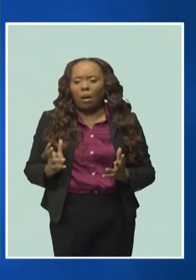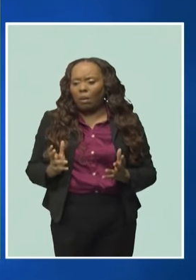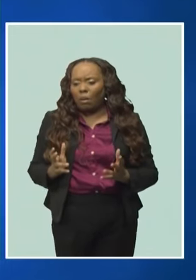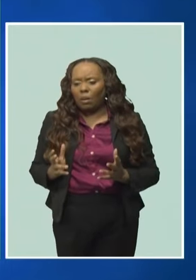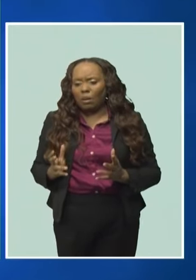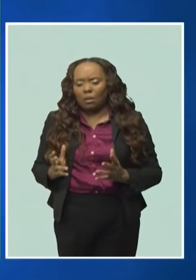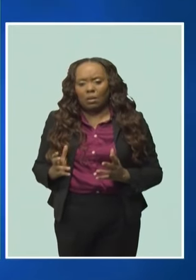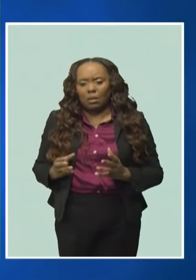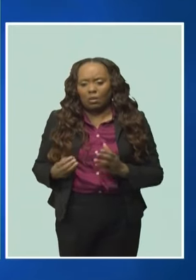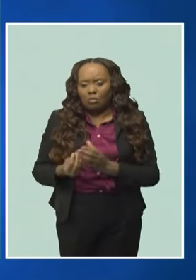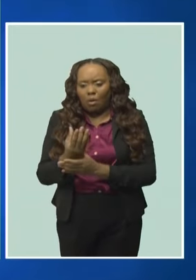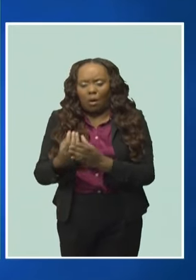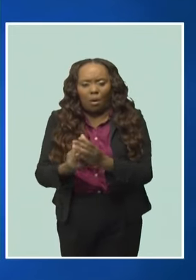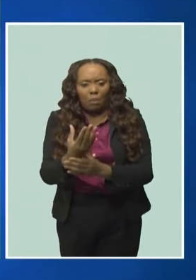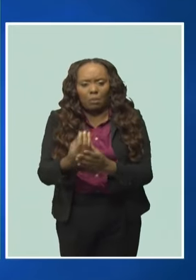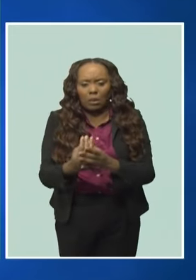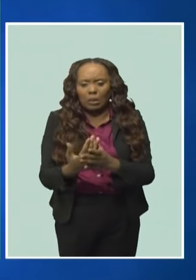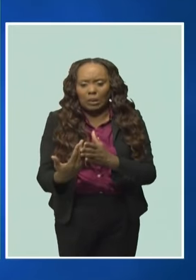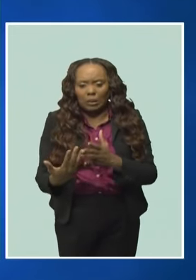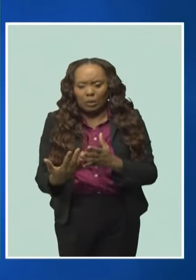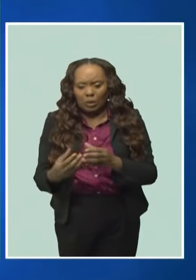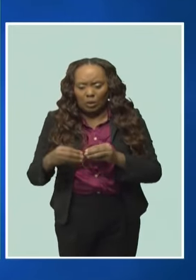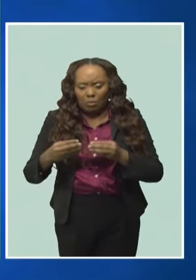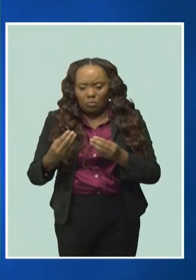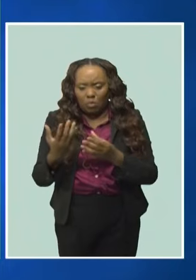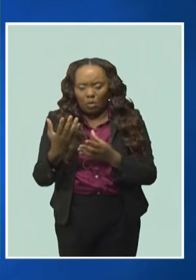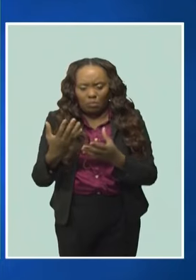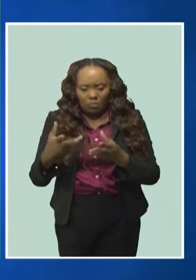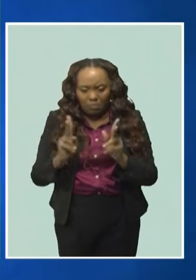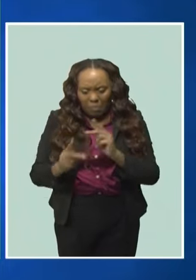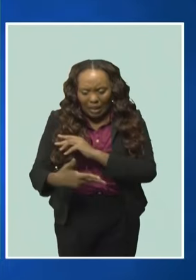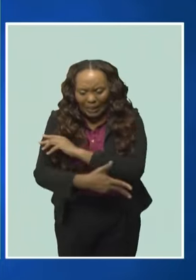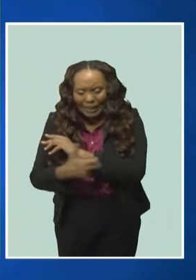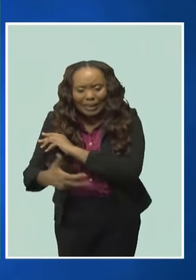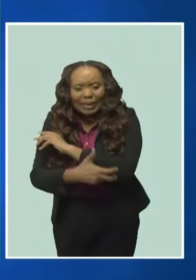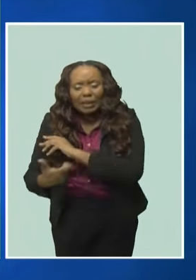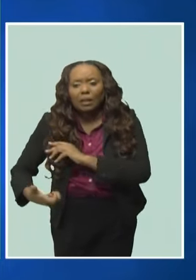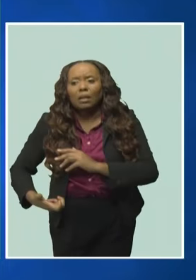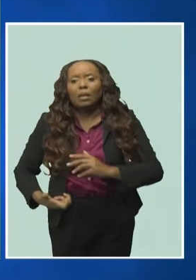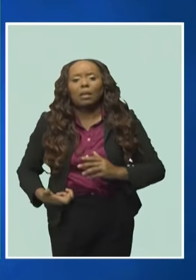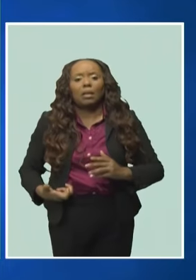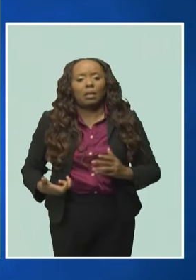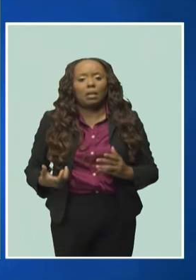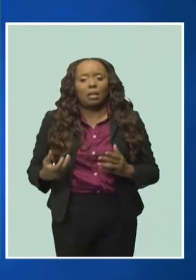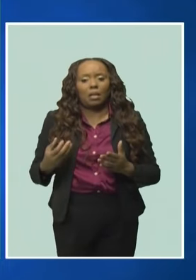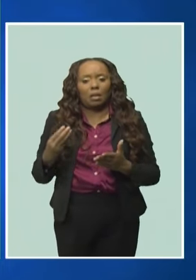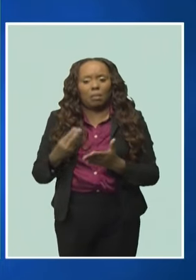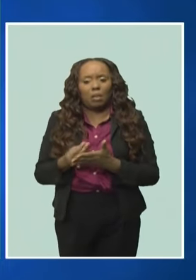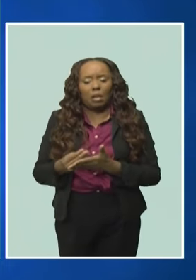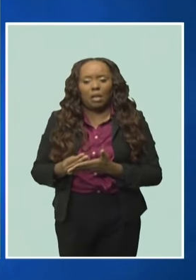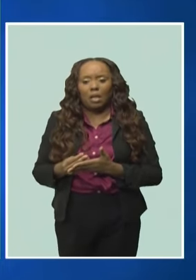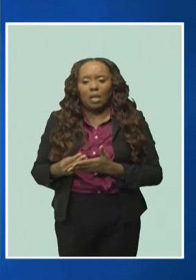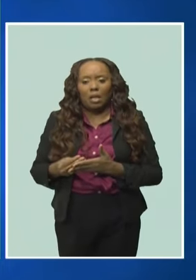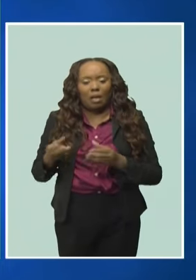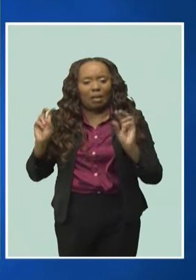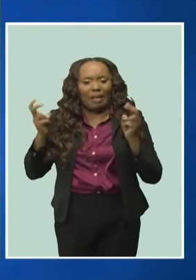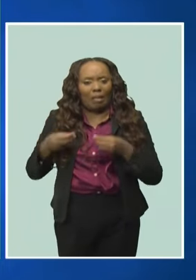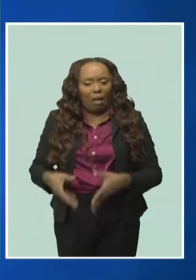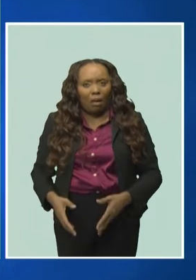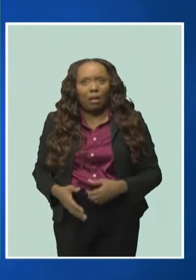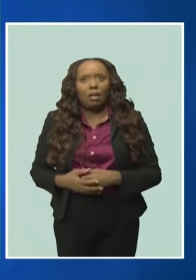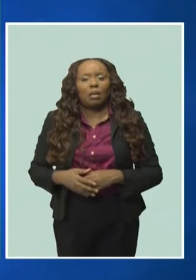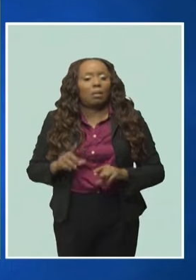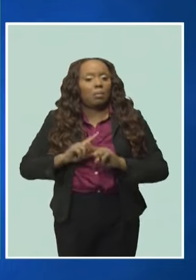the crop and it has been stolen, they just lost a crop, they just lost money. But it goes beyond that. You're talking about a crop, for instance, that has been